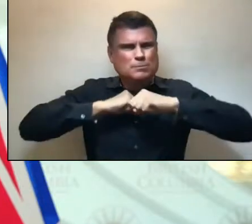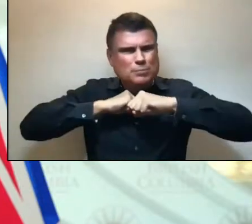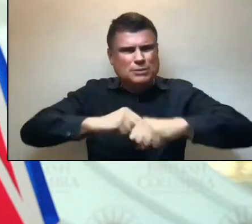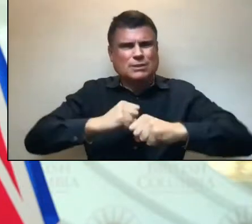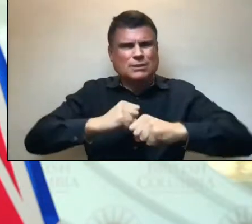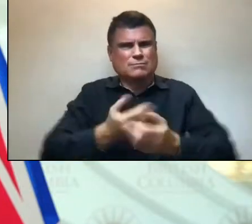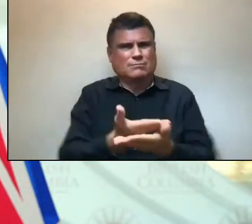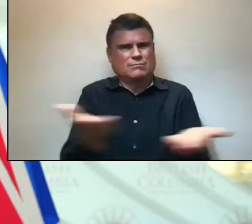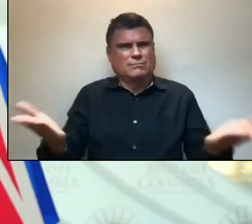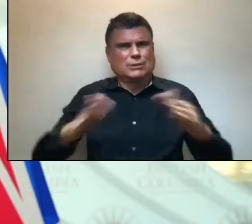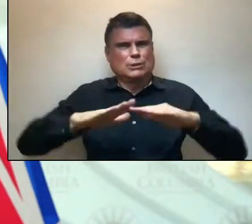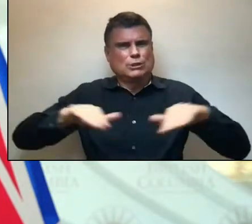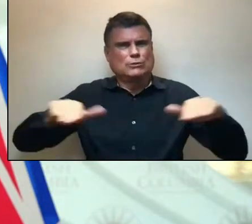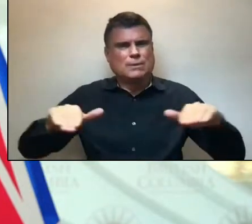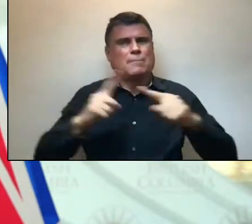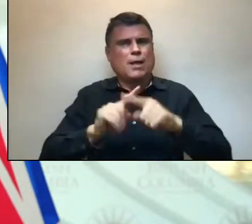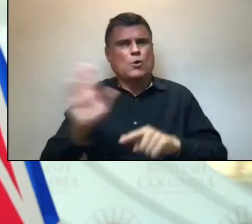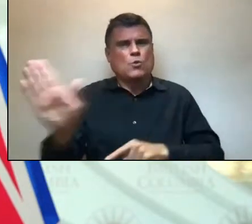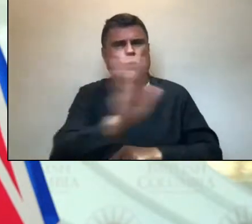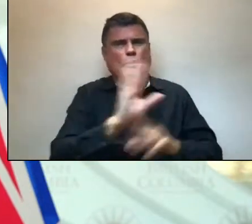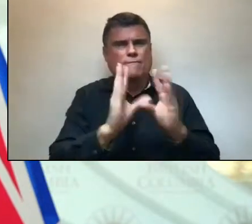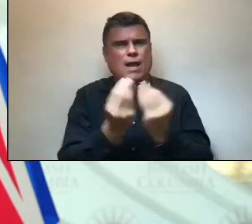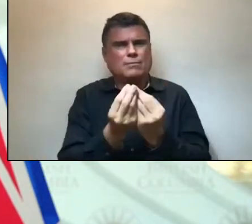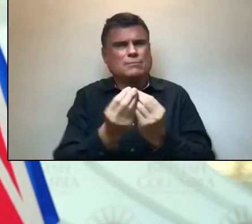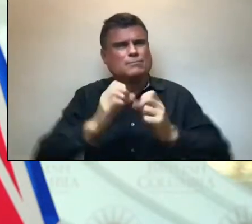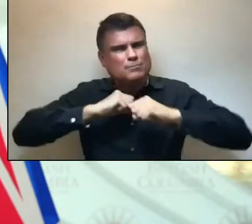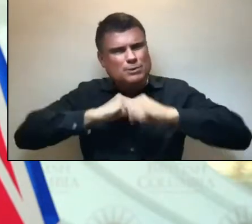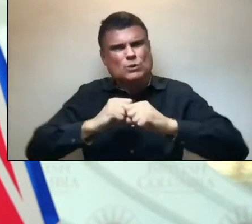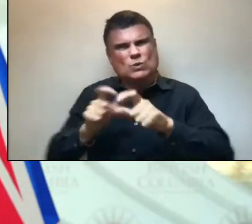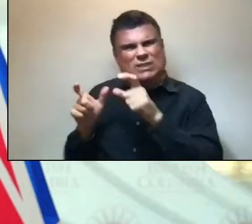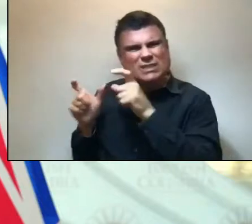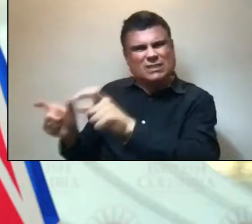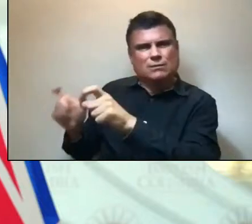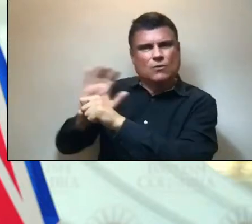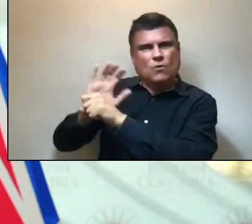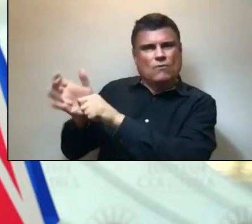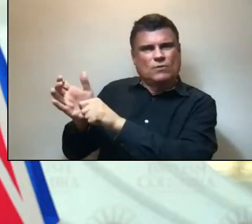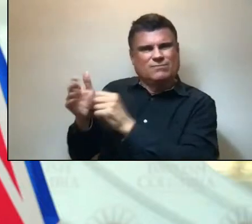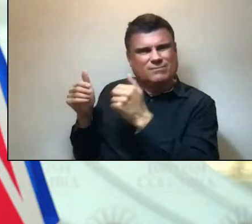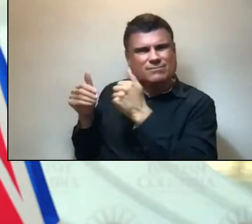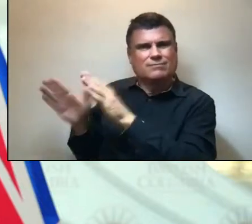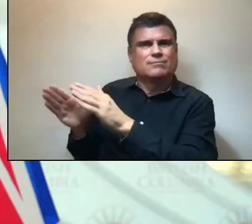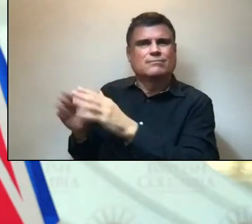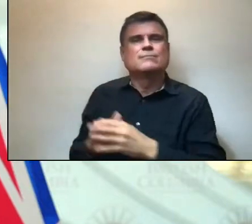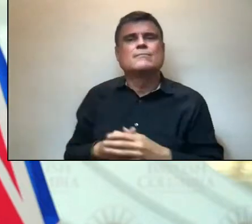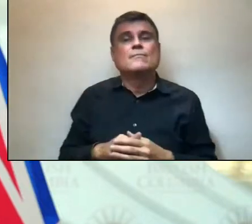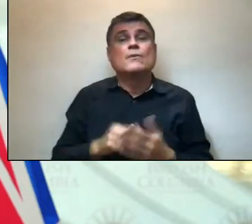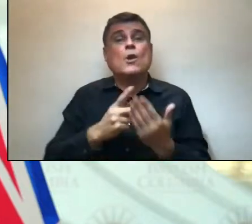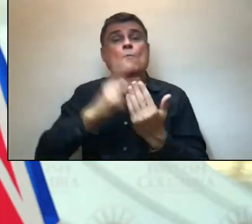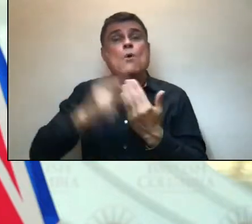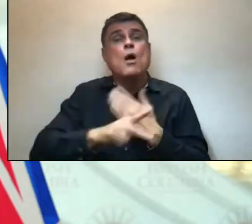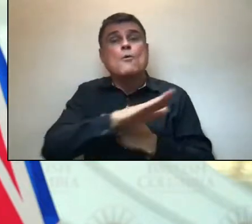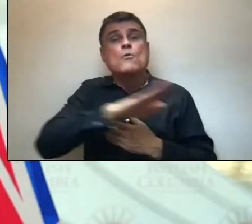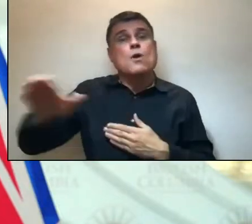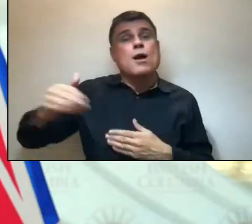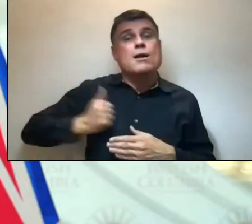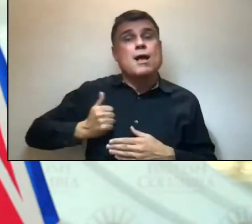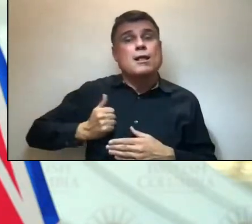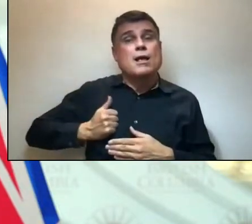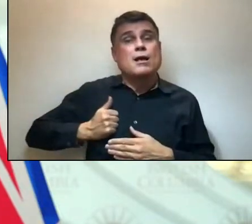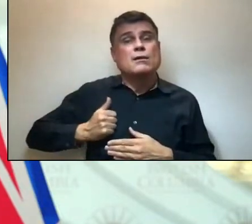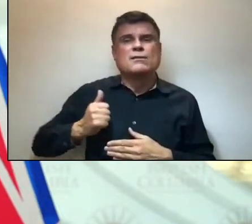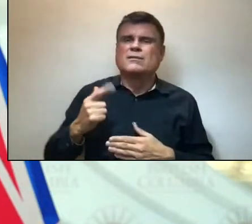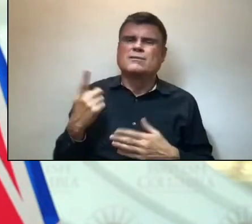your family against COVID-19. And the program, as we say, across the country, in the hundreds of thousands, across the world,